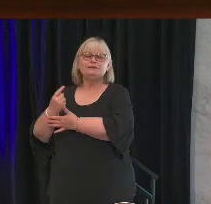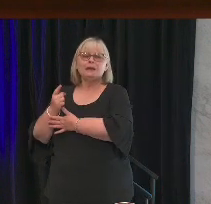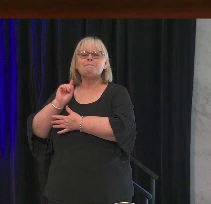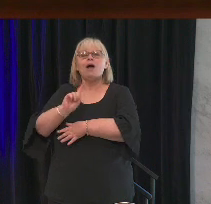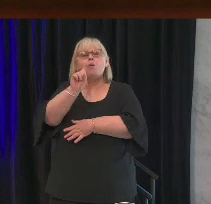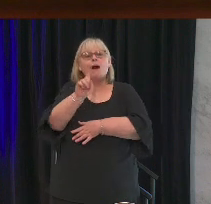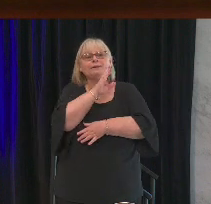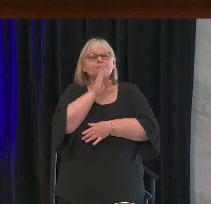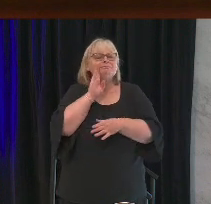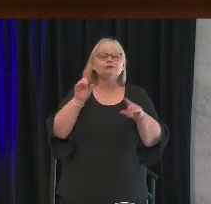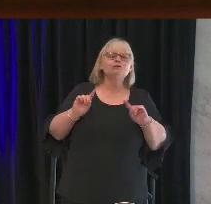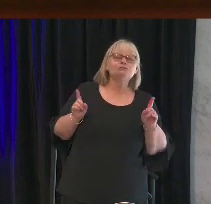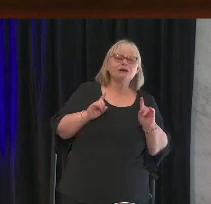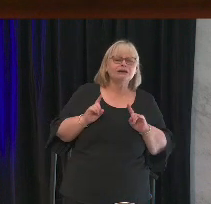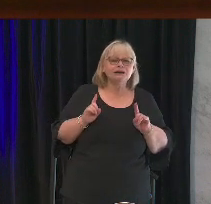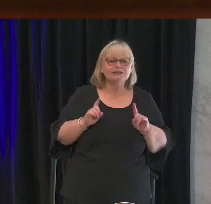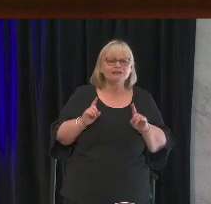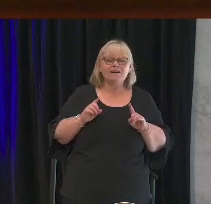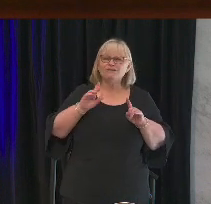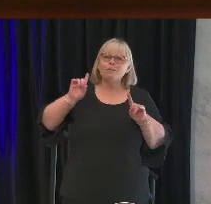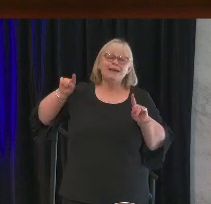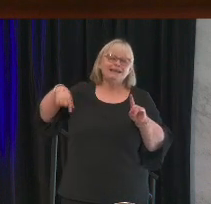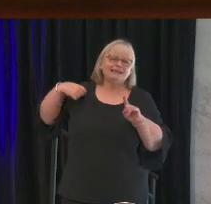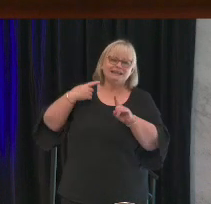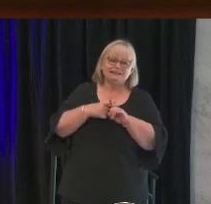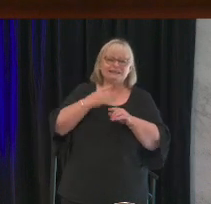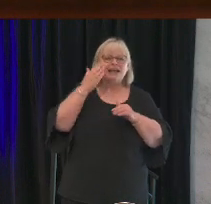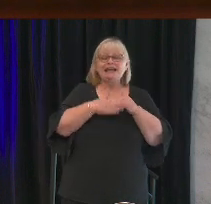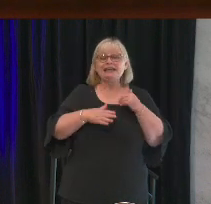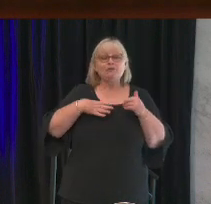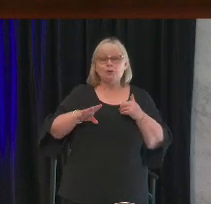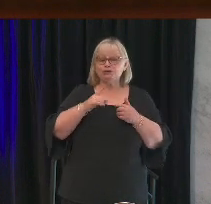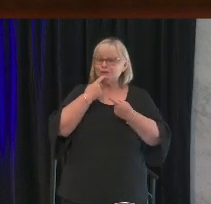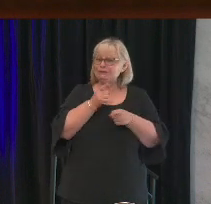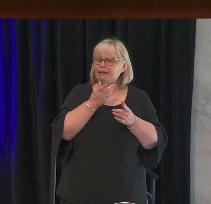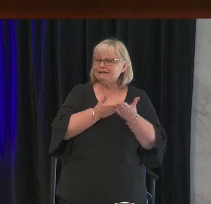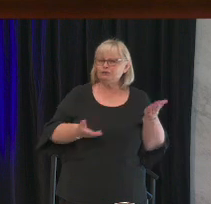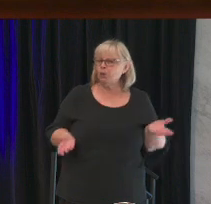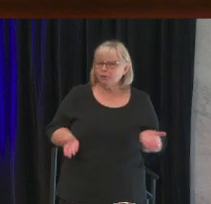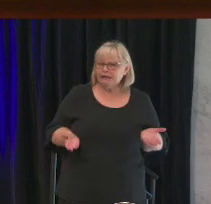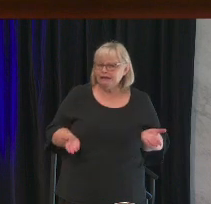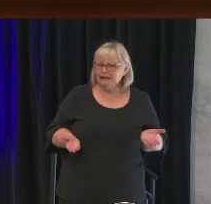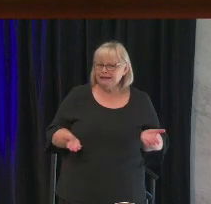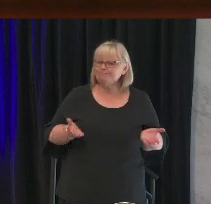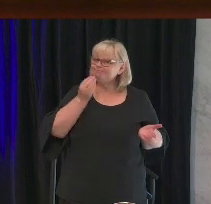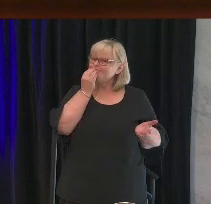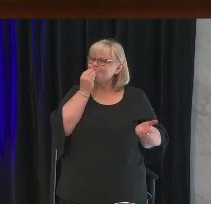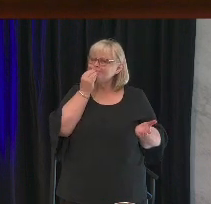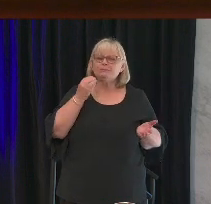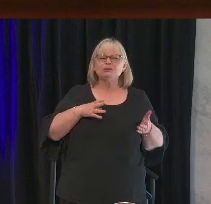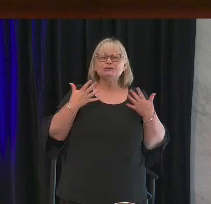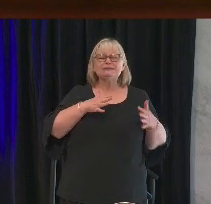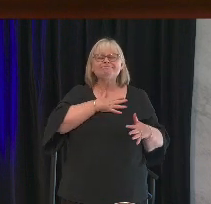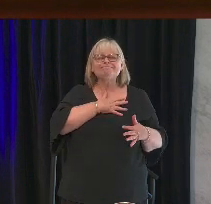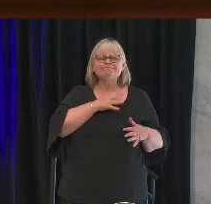said that really struck me. For years, he never wanted to tell his story. It was just simply too